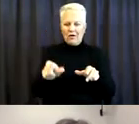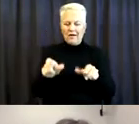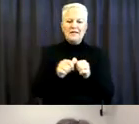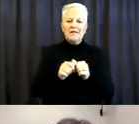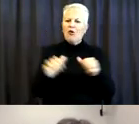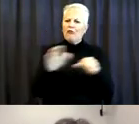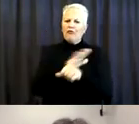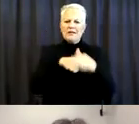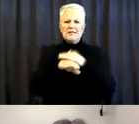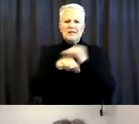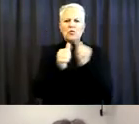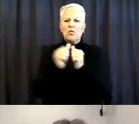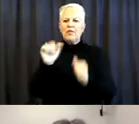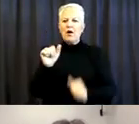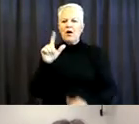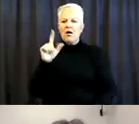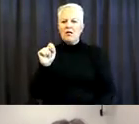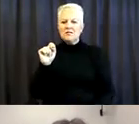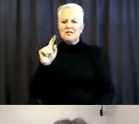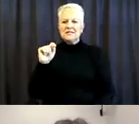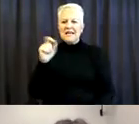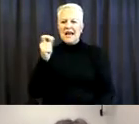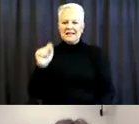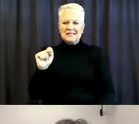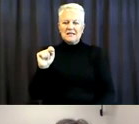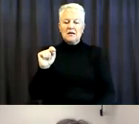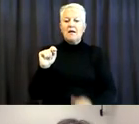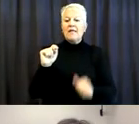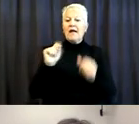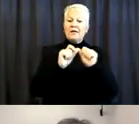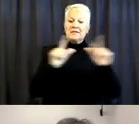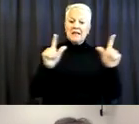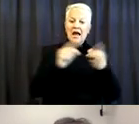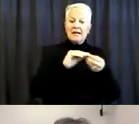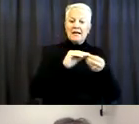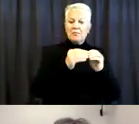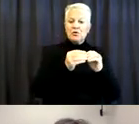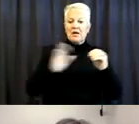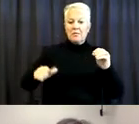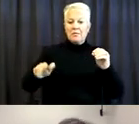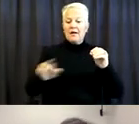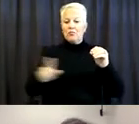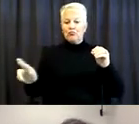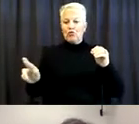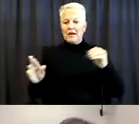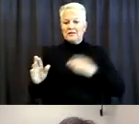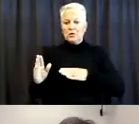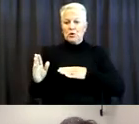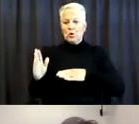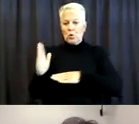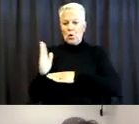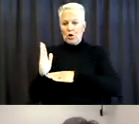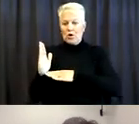accessible with the alt text. Slide numbers are on the bottom right-hand corner. So today,